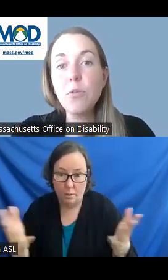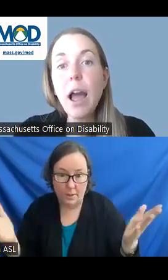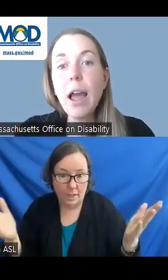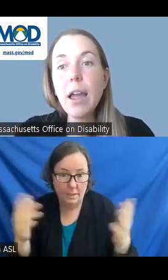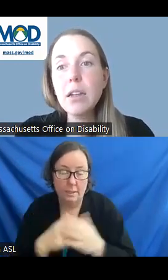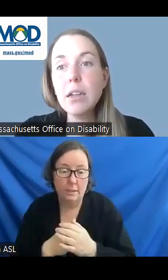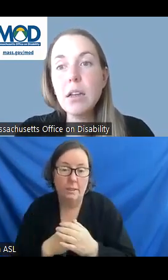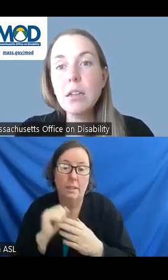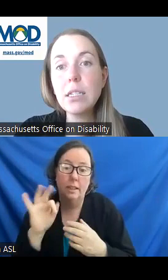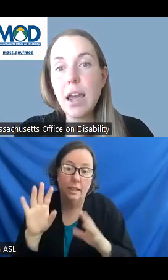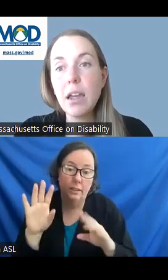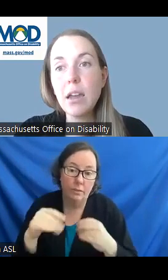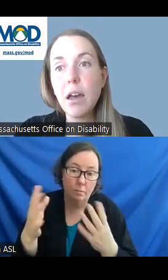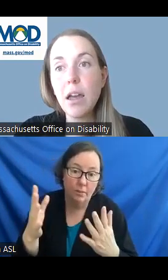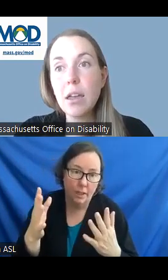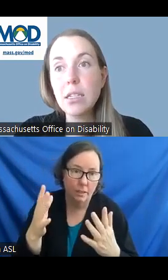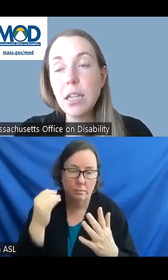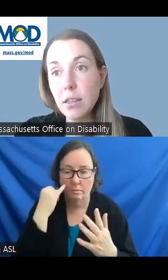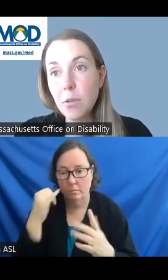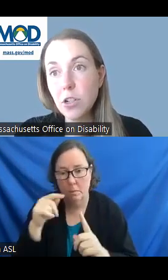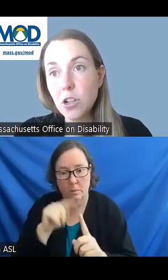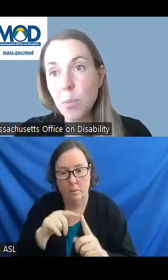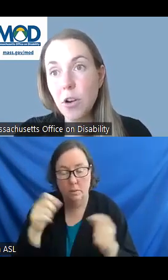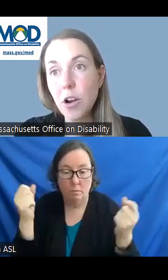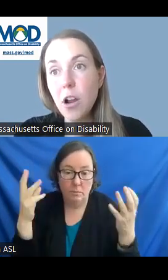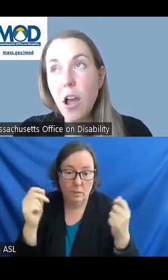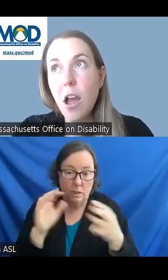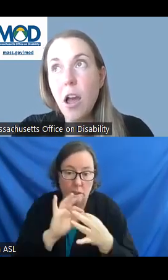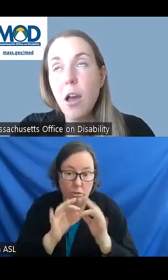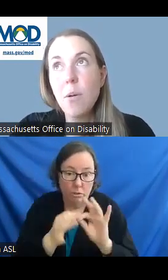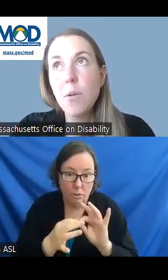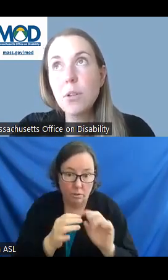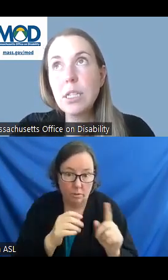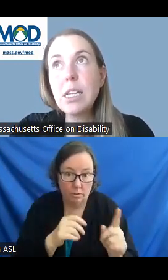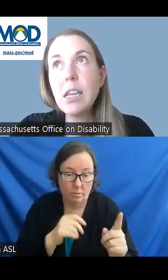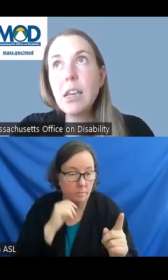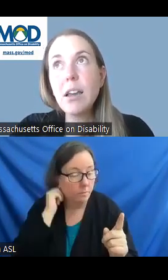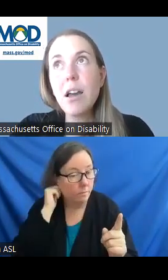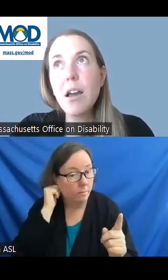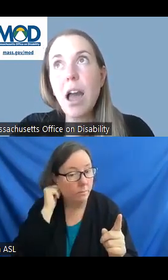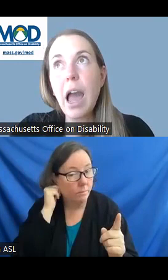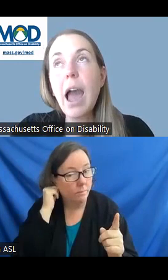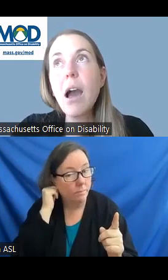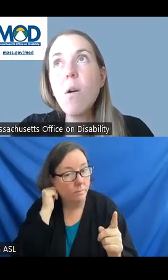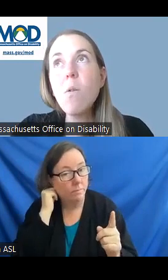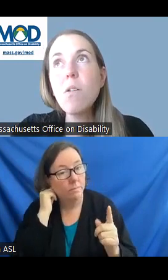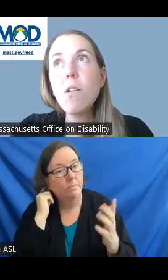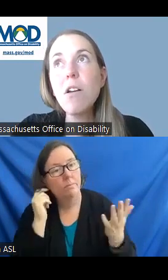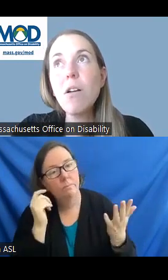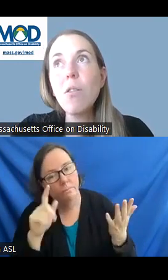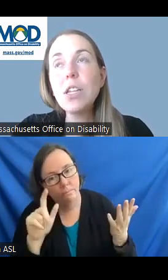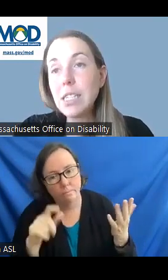going to provide, say, a sign language interpreter, see